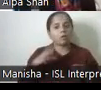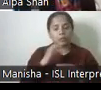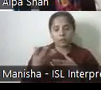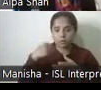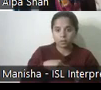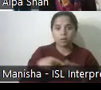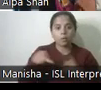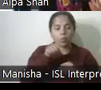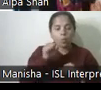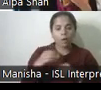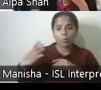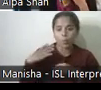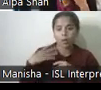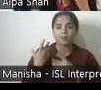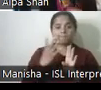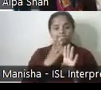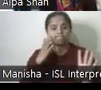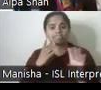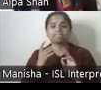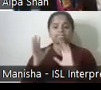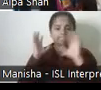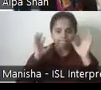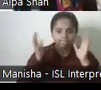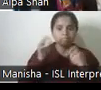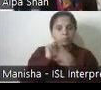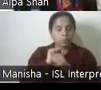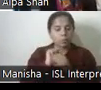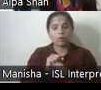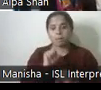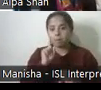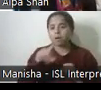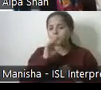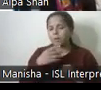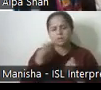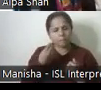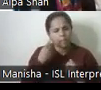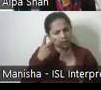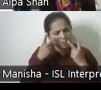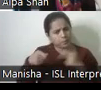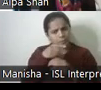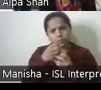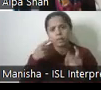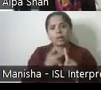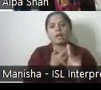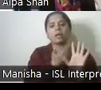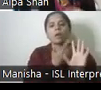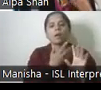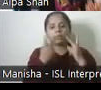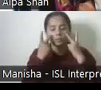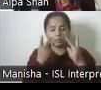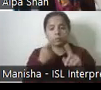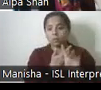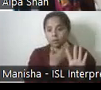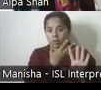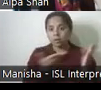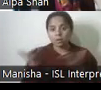wage labor. But Neurit Burt David, an anthropologist who work amongst the Naikis of Kerala, said that even with the